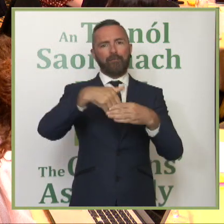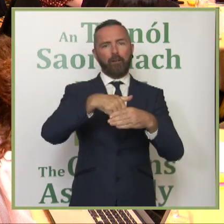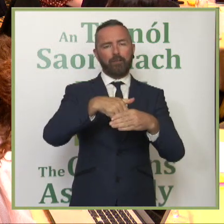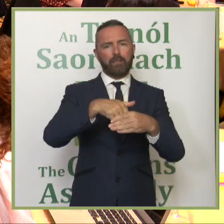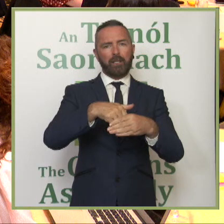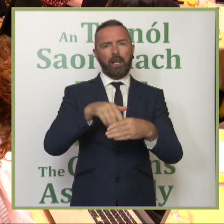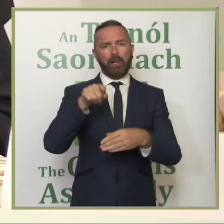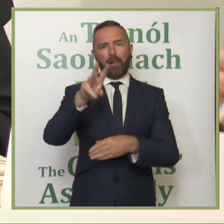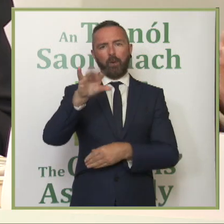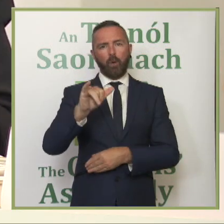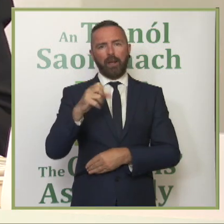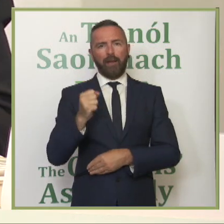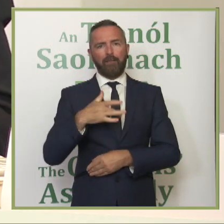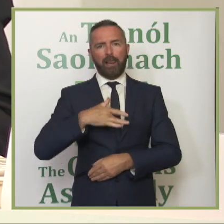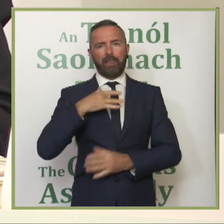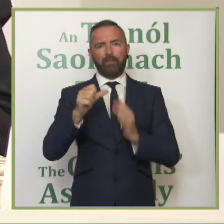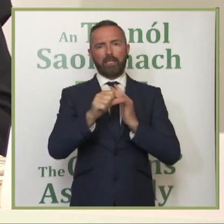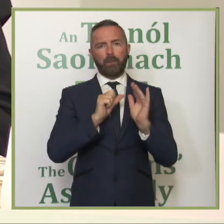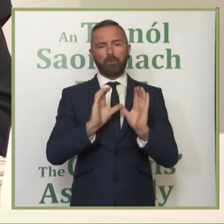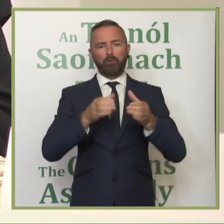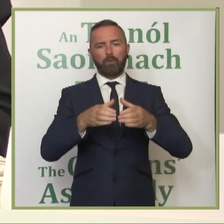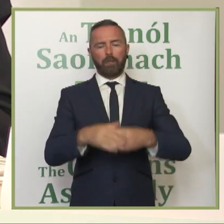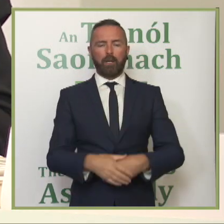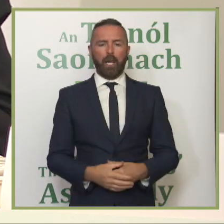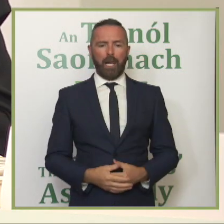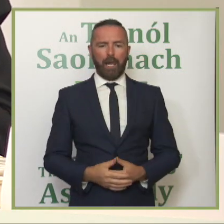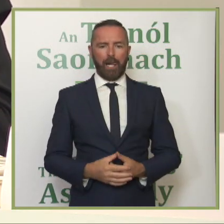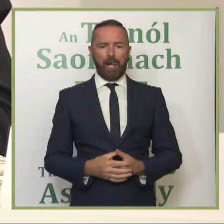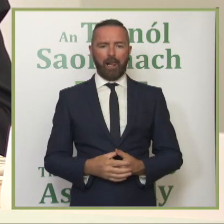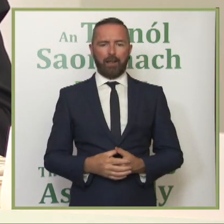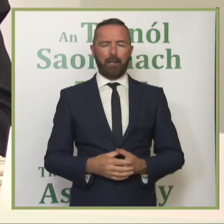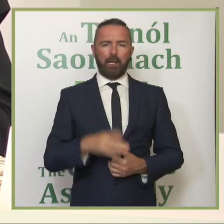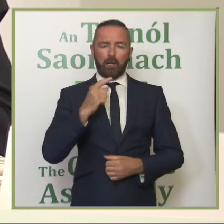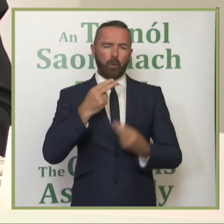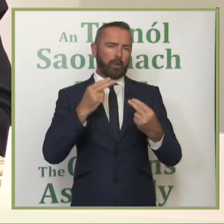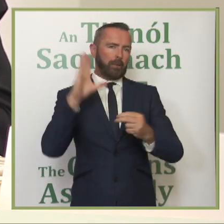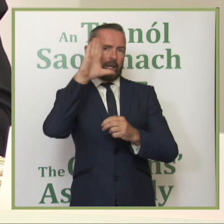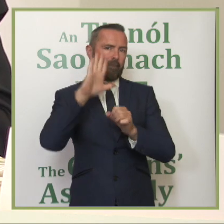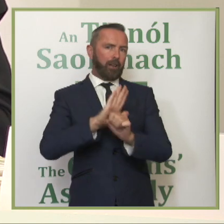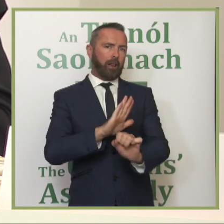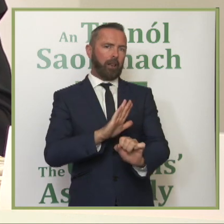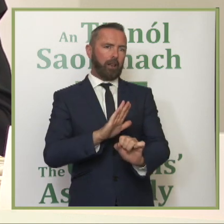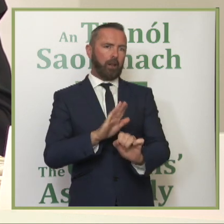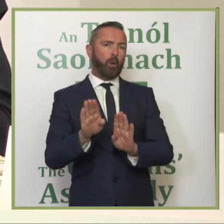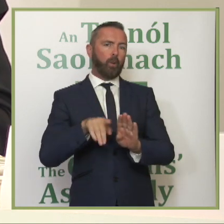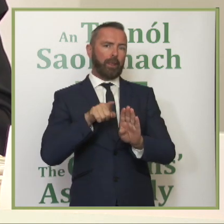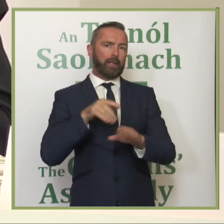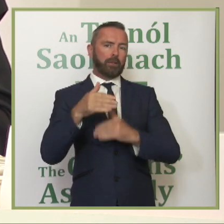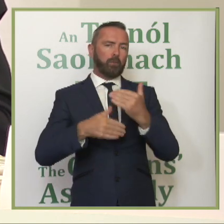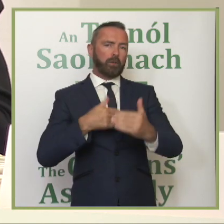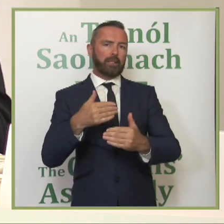lived experience group. We do have to tread carefully in terms of this process because there are